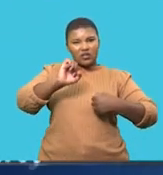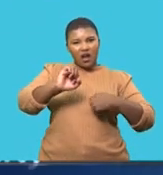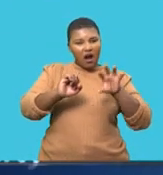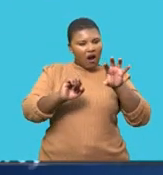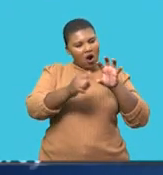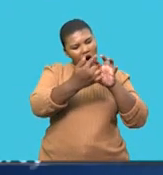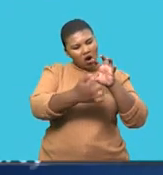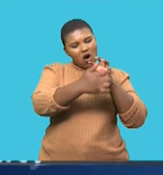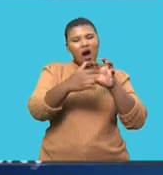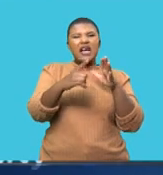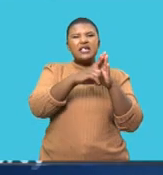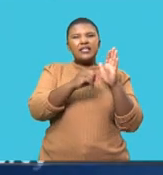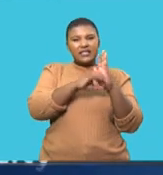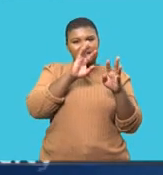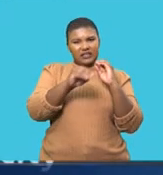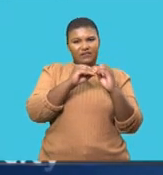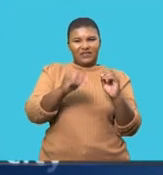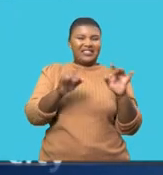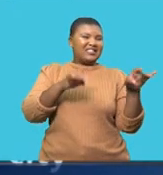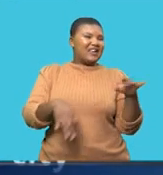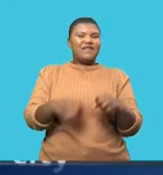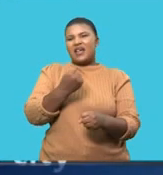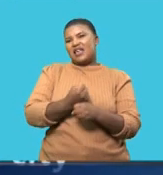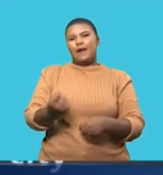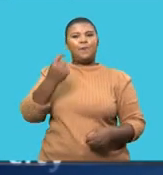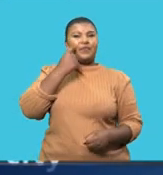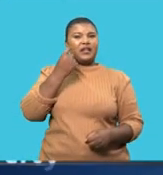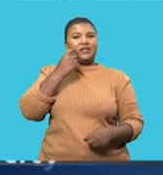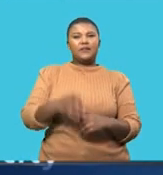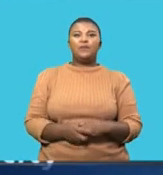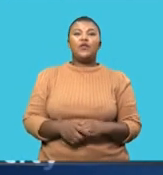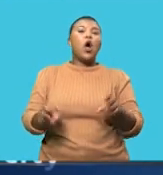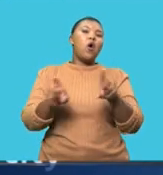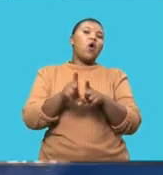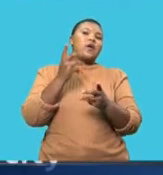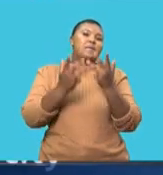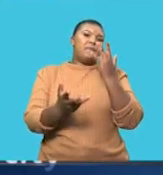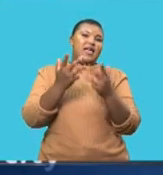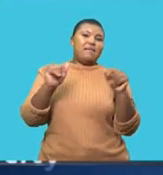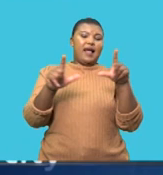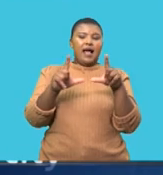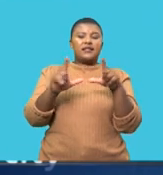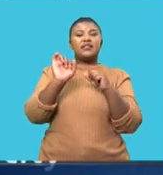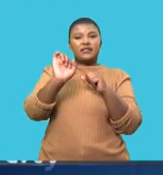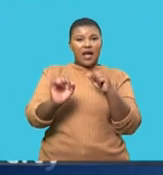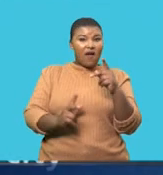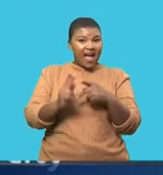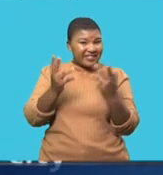simple, you don't have to struggle. And also if your license yako has expired, uzokwazi